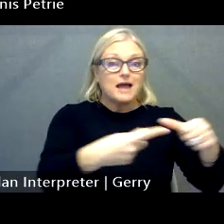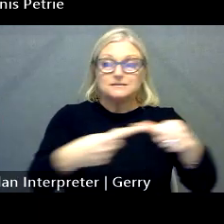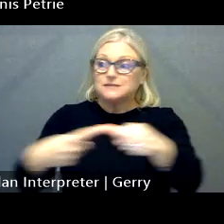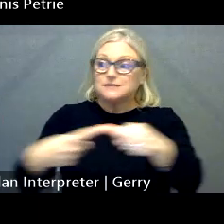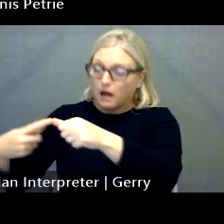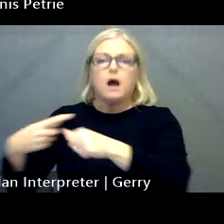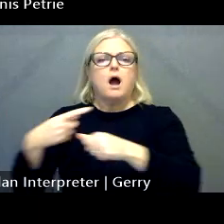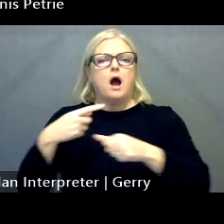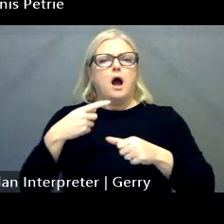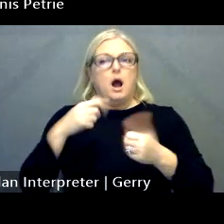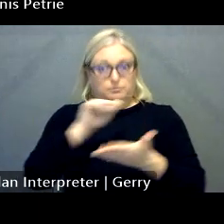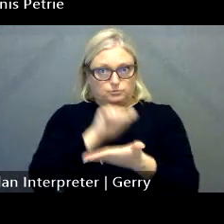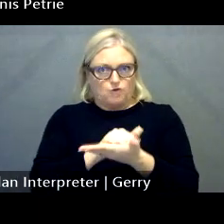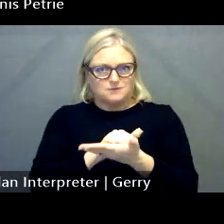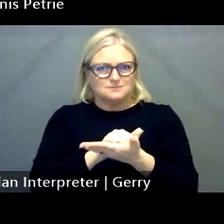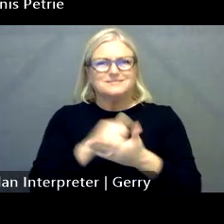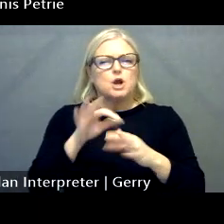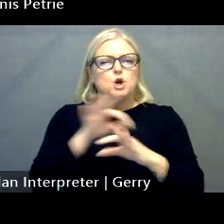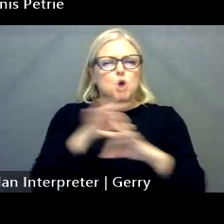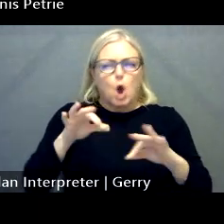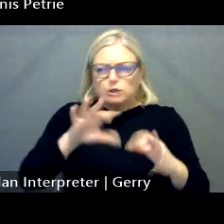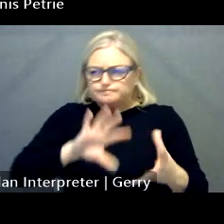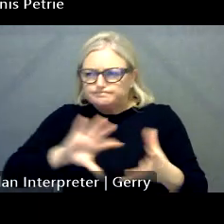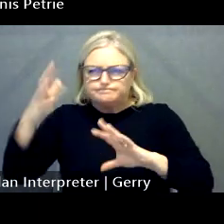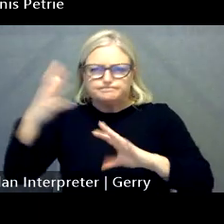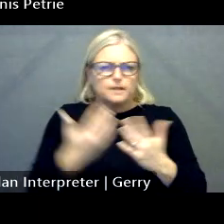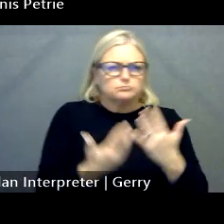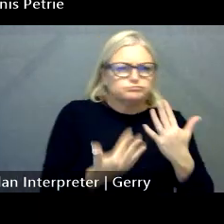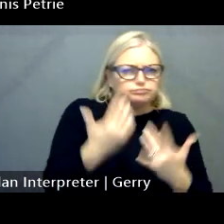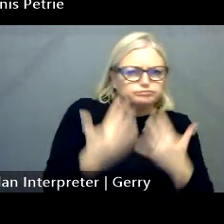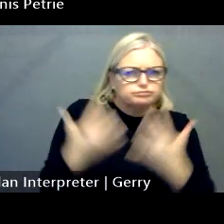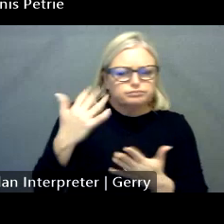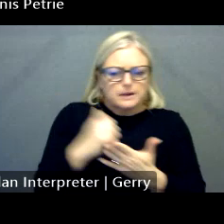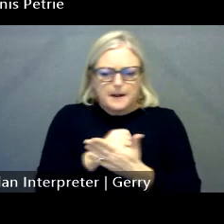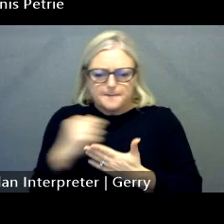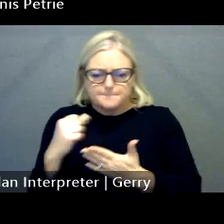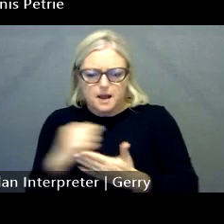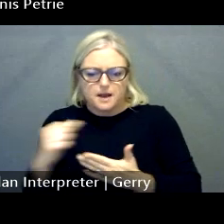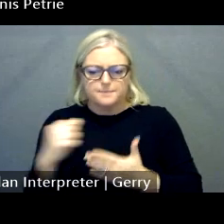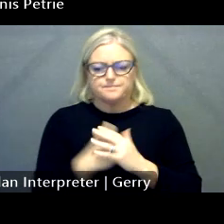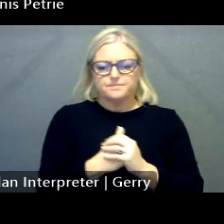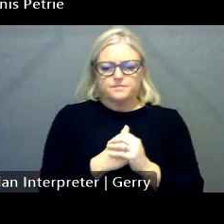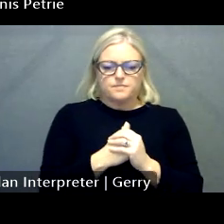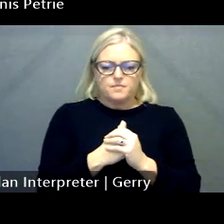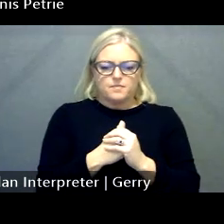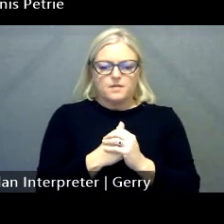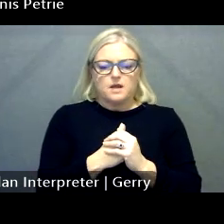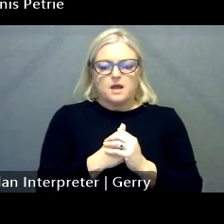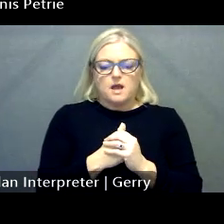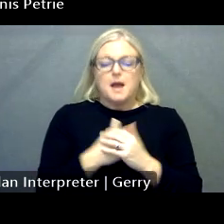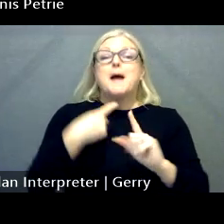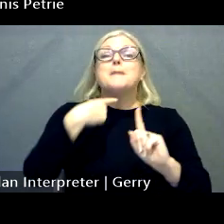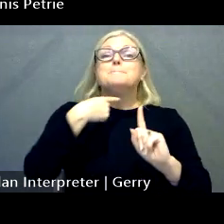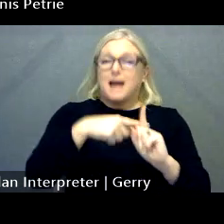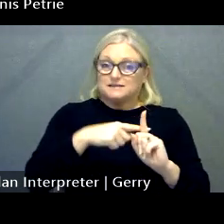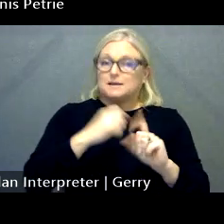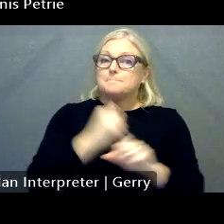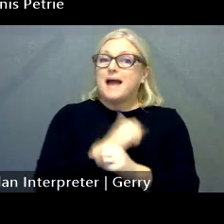and self-advocacy. As these increases, you should have a higher score on average, controlling for other factors. And we found